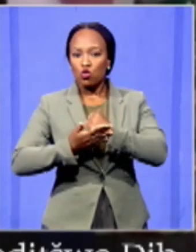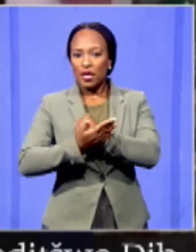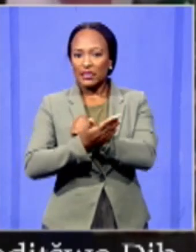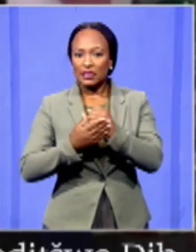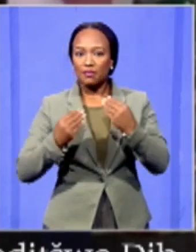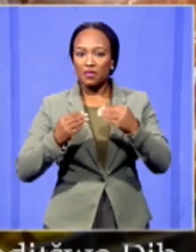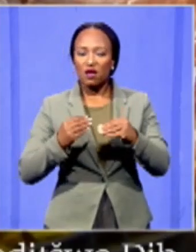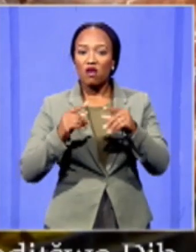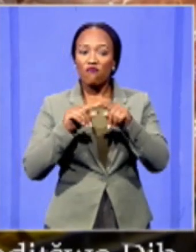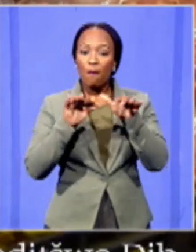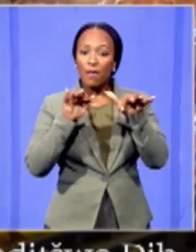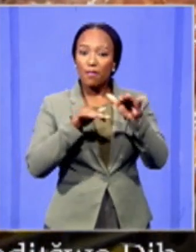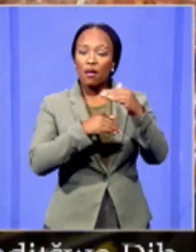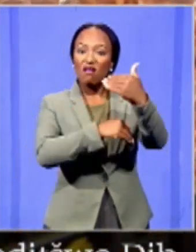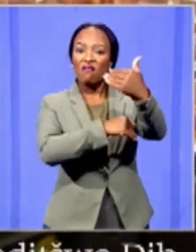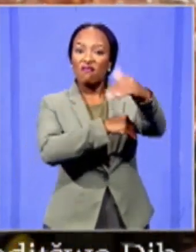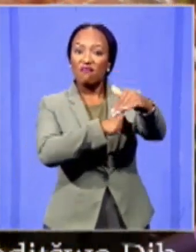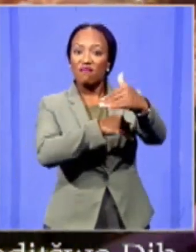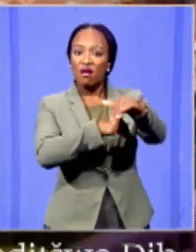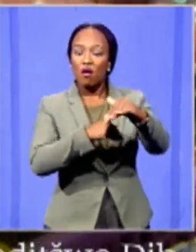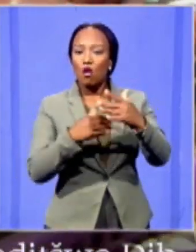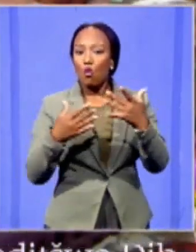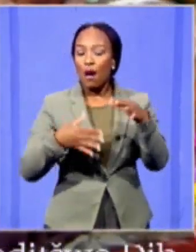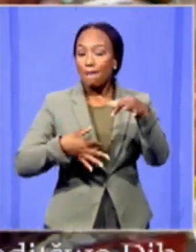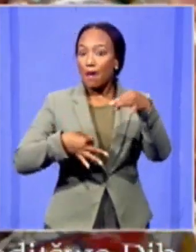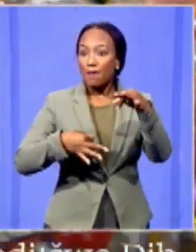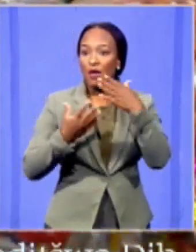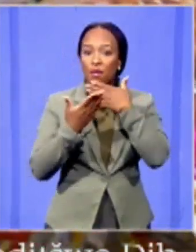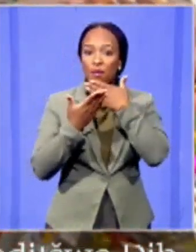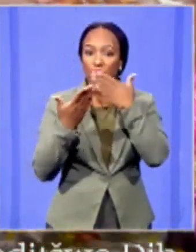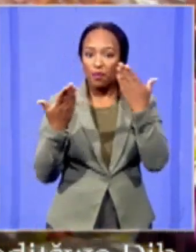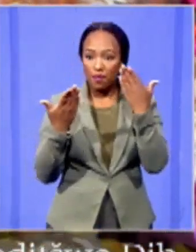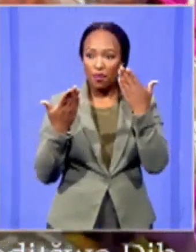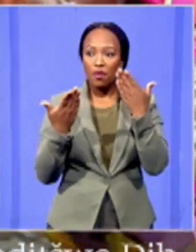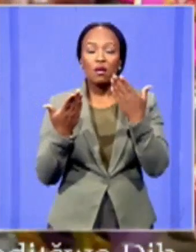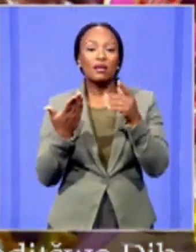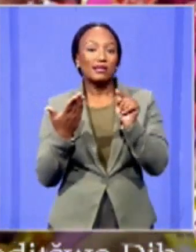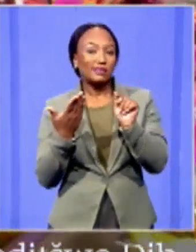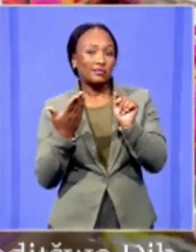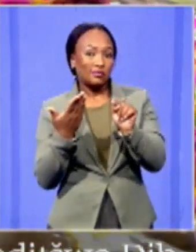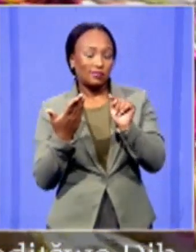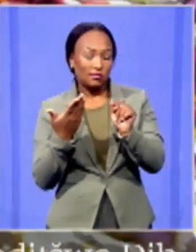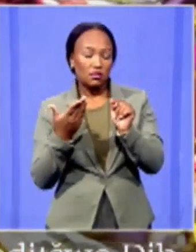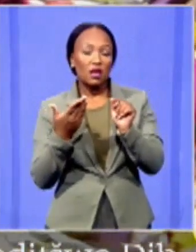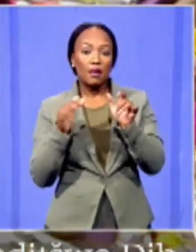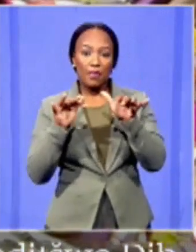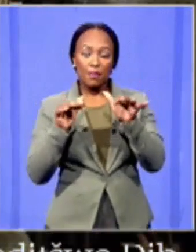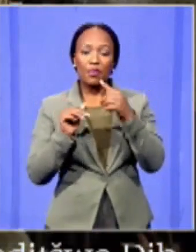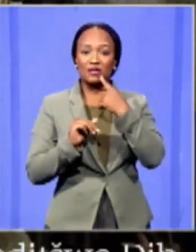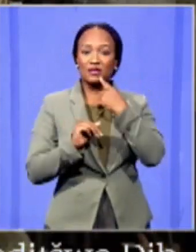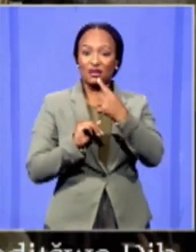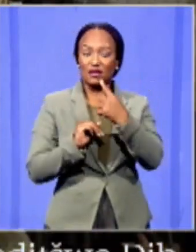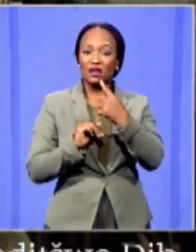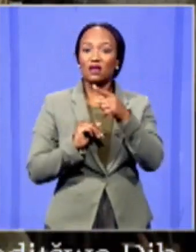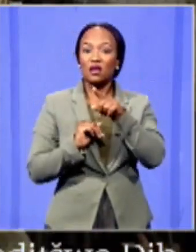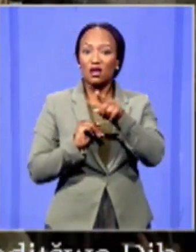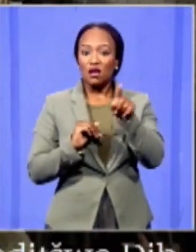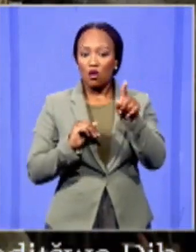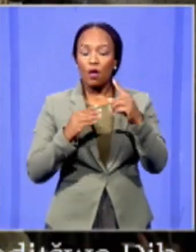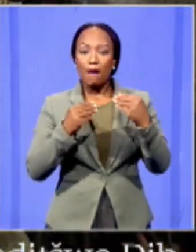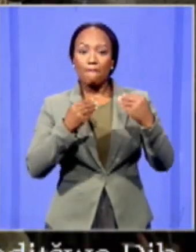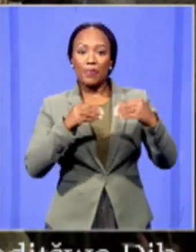la batšwantle bao ba senago mangwalo a semmušo. Bahlankedi ba re dikgwebo tšeo di ngwadišwago ke badudi ba Afrika